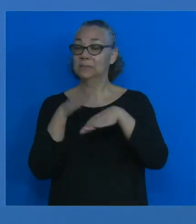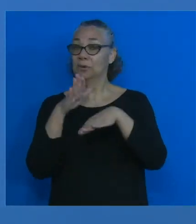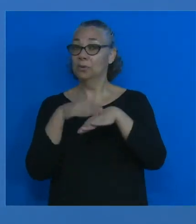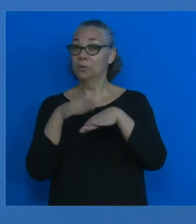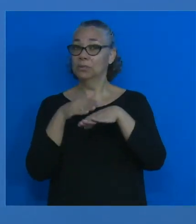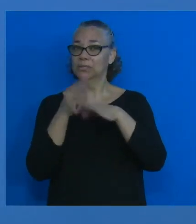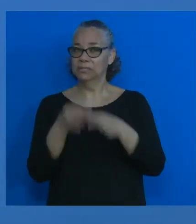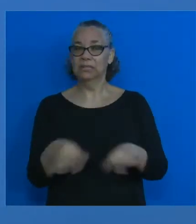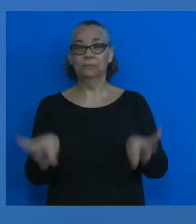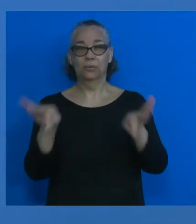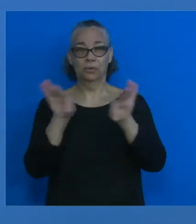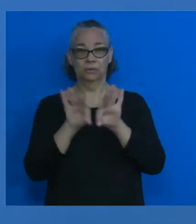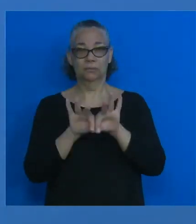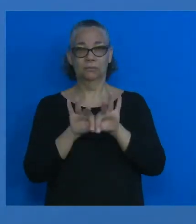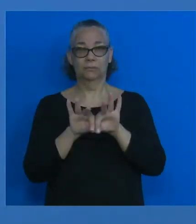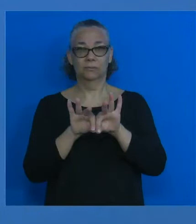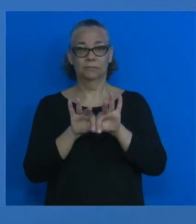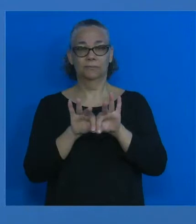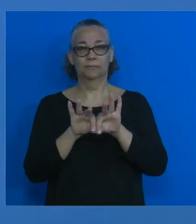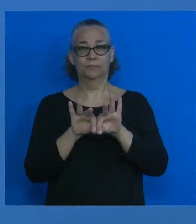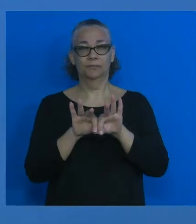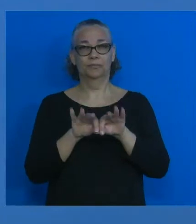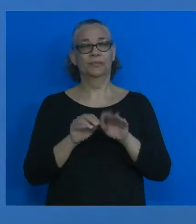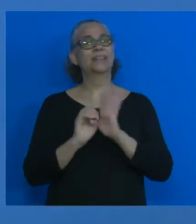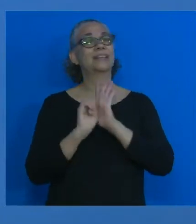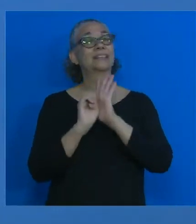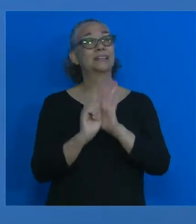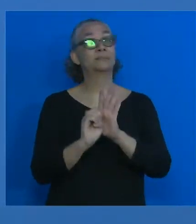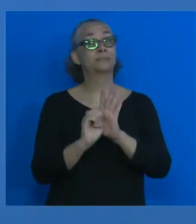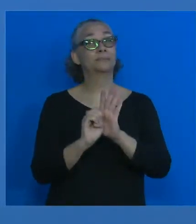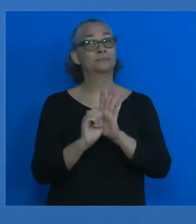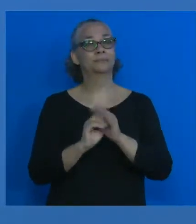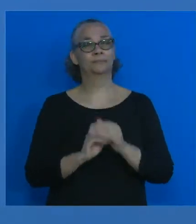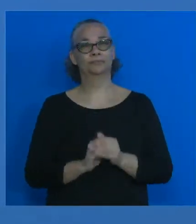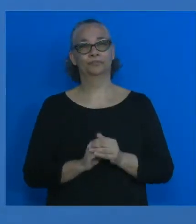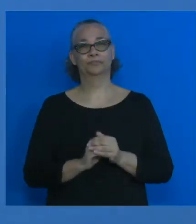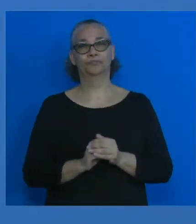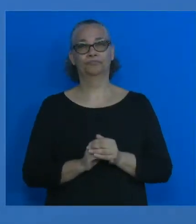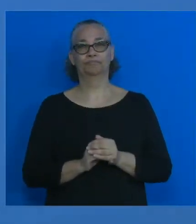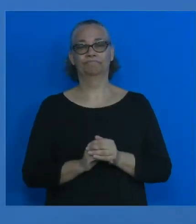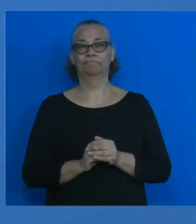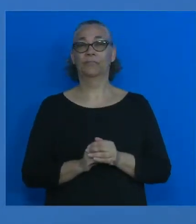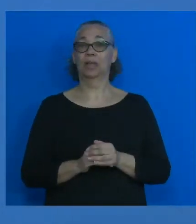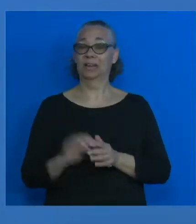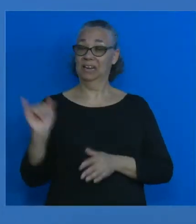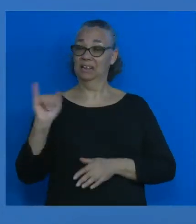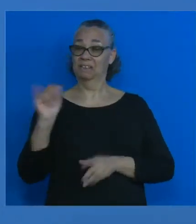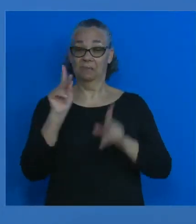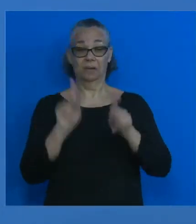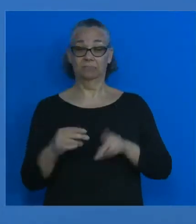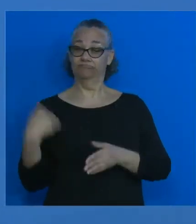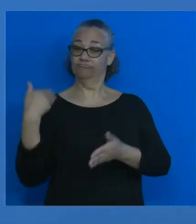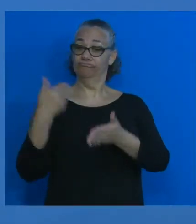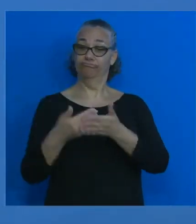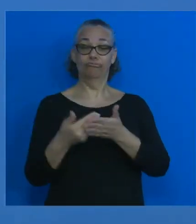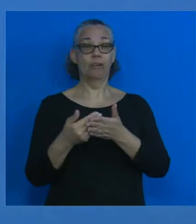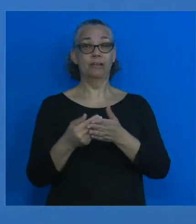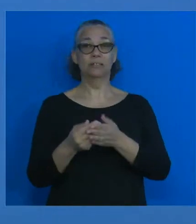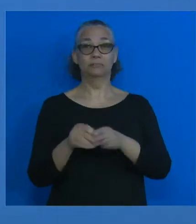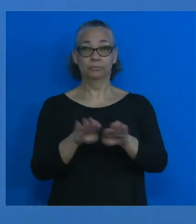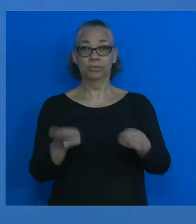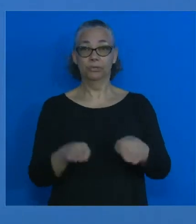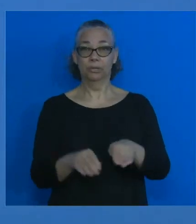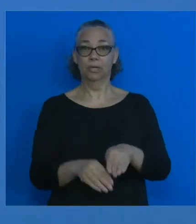are so important. For example, an infected person arrives in Bermuda, has 2